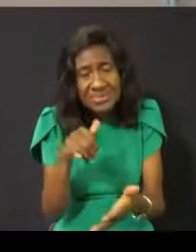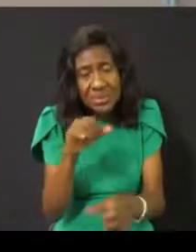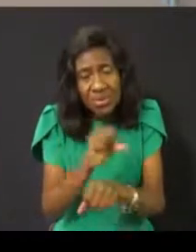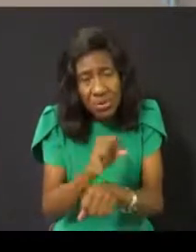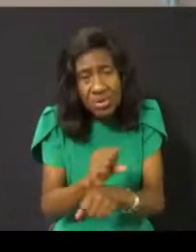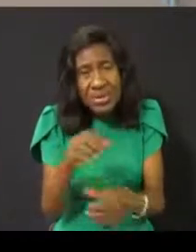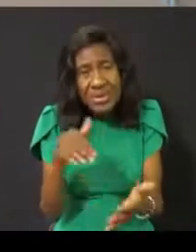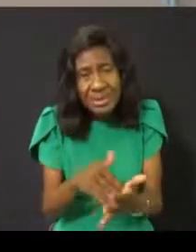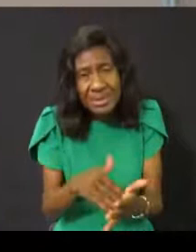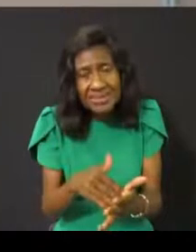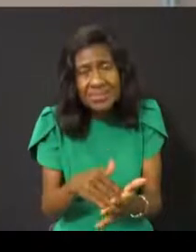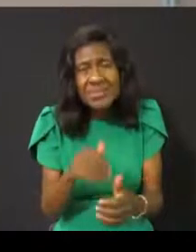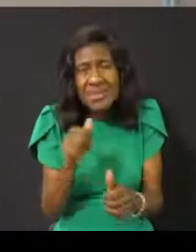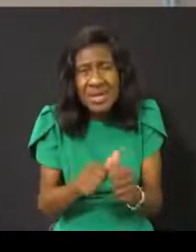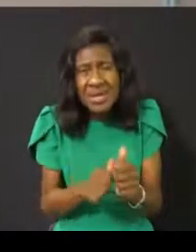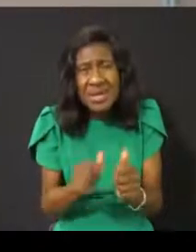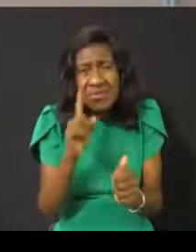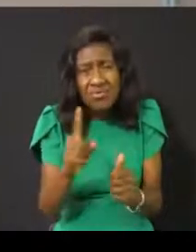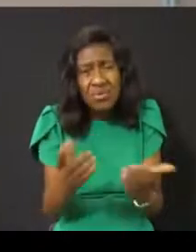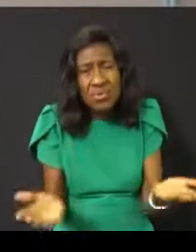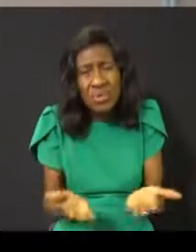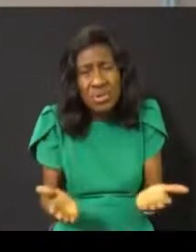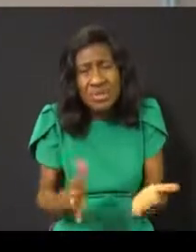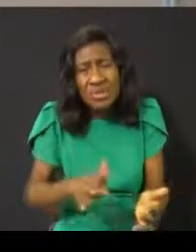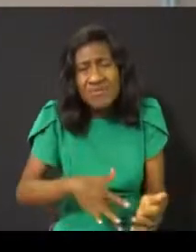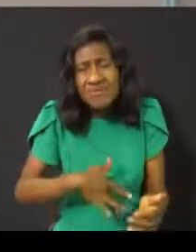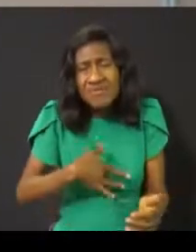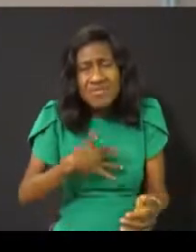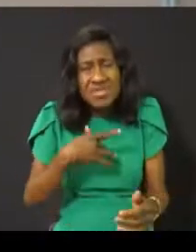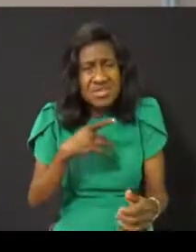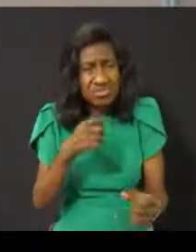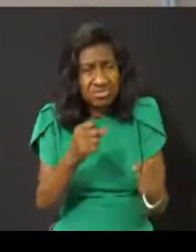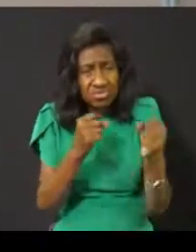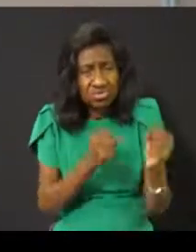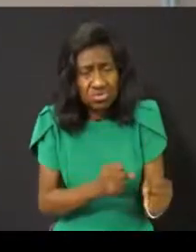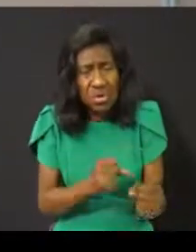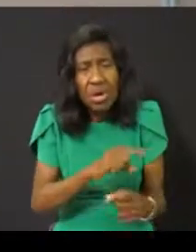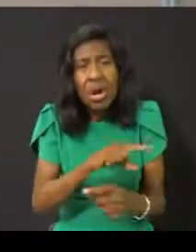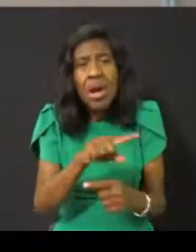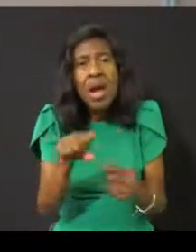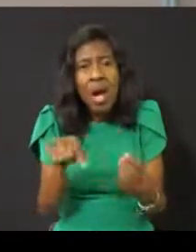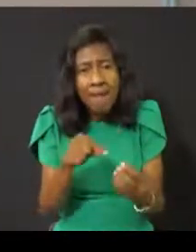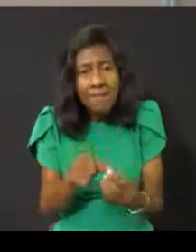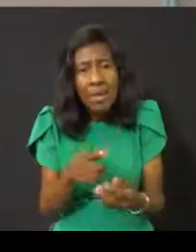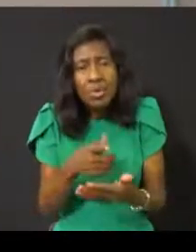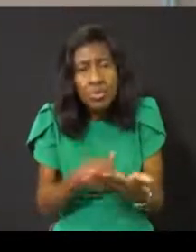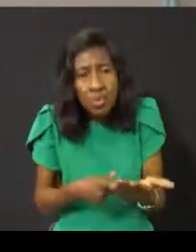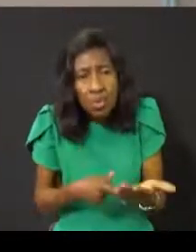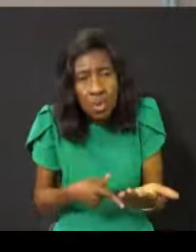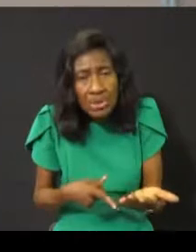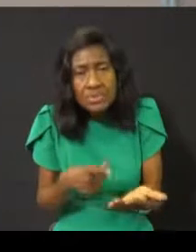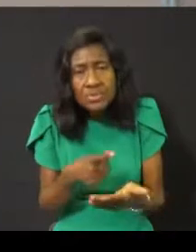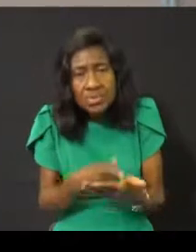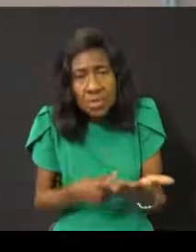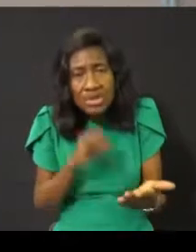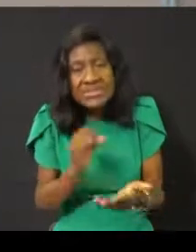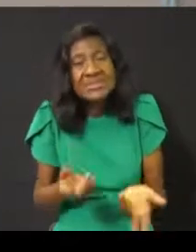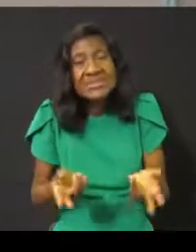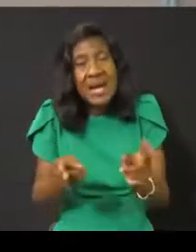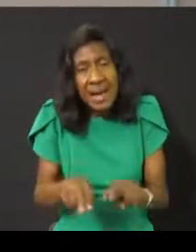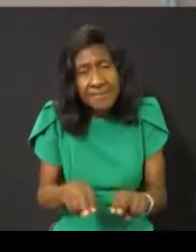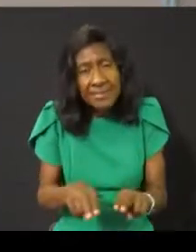room feel strong about what the program board and the civil servants have been doing. I mean, they've been excellent over the last 2